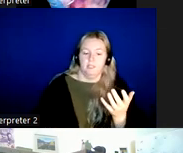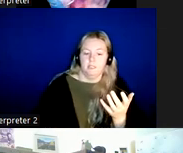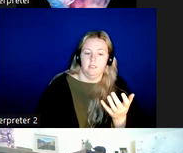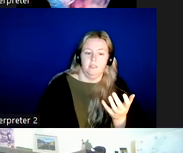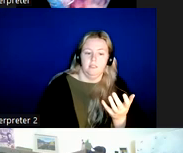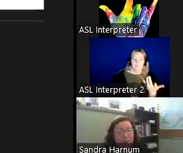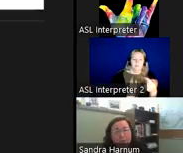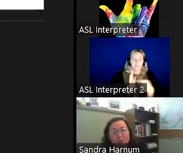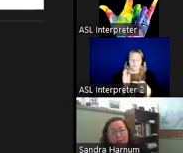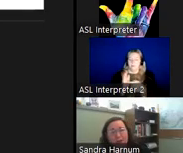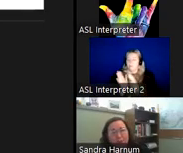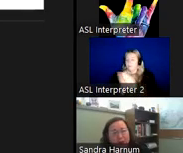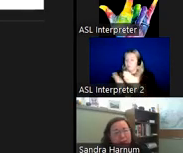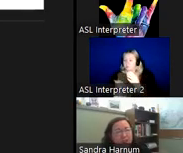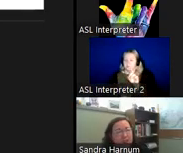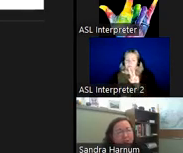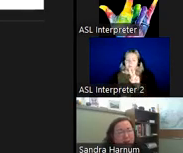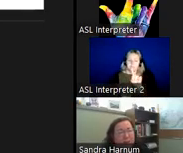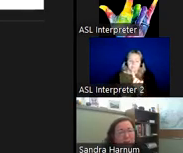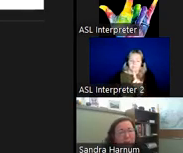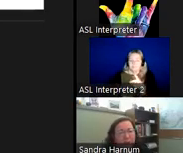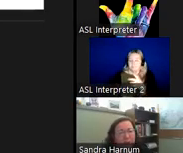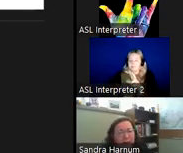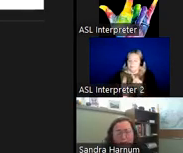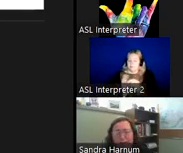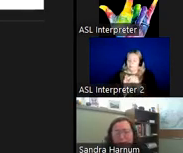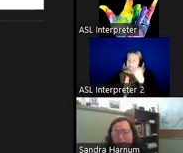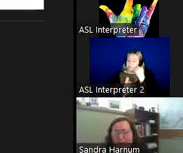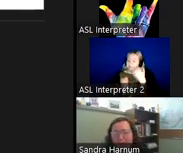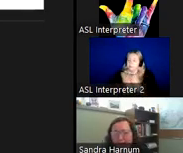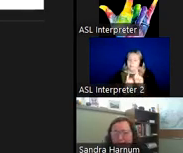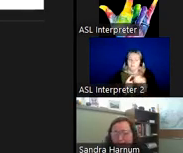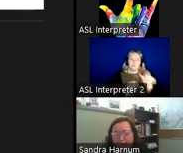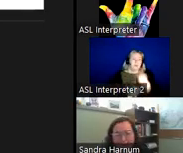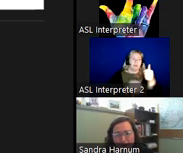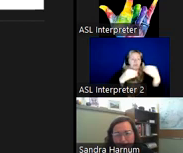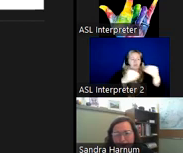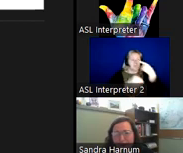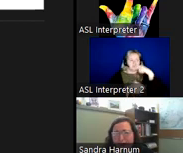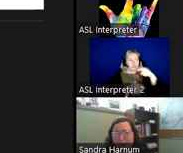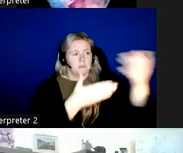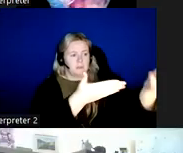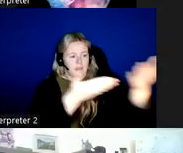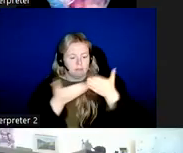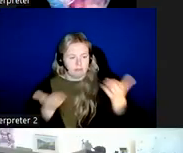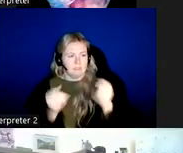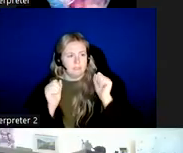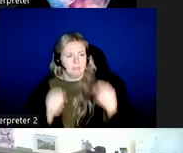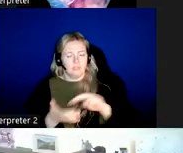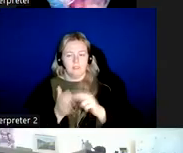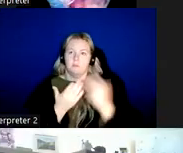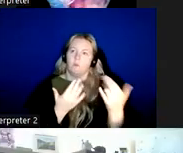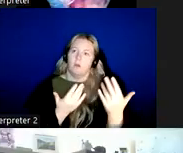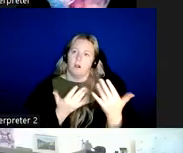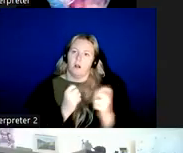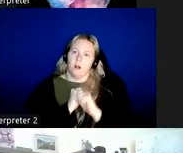DVDs and magazines and audiobooks from another branch, they don't take very long to arrive. So if there's, for example,